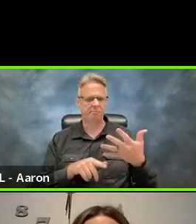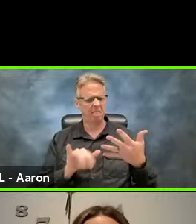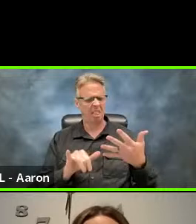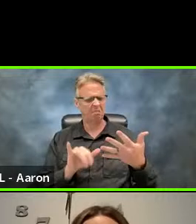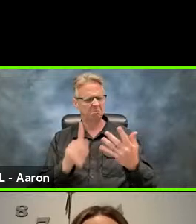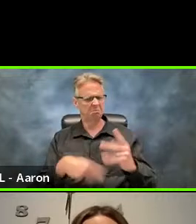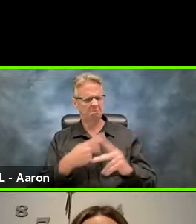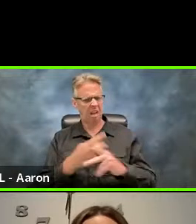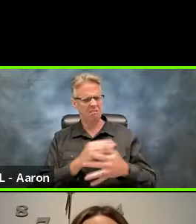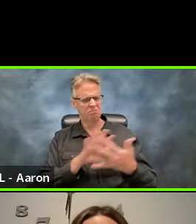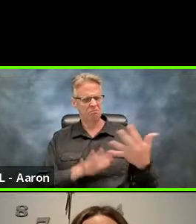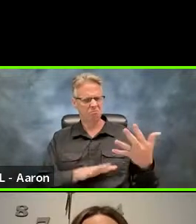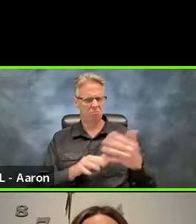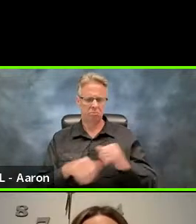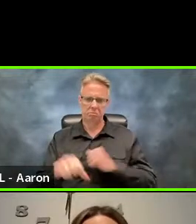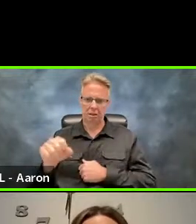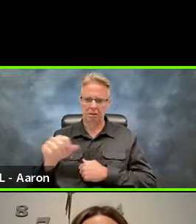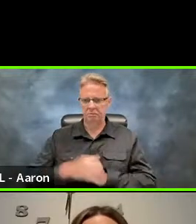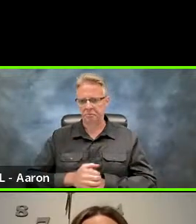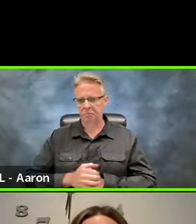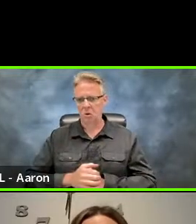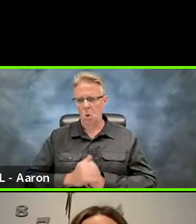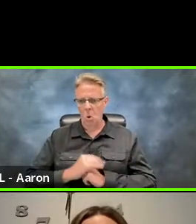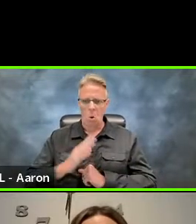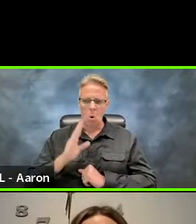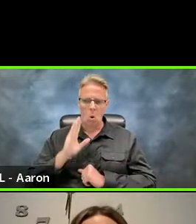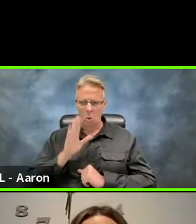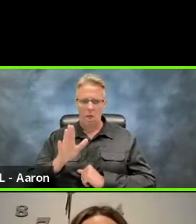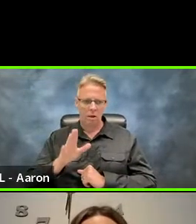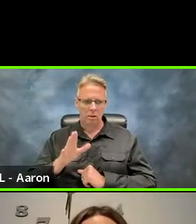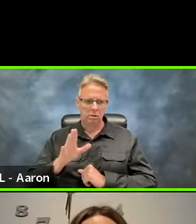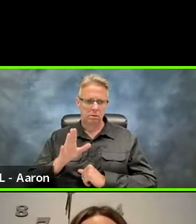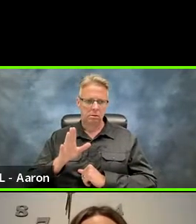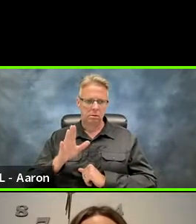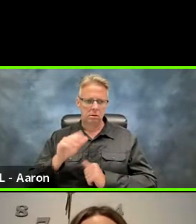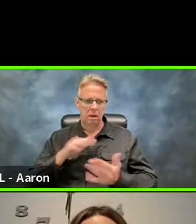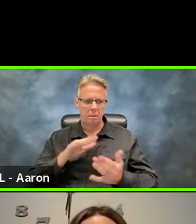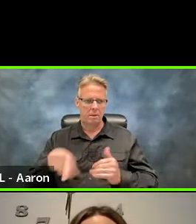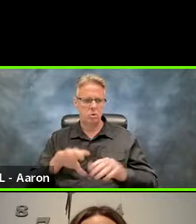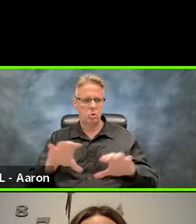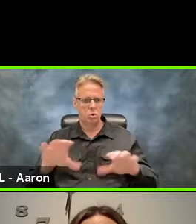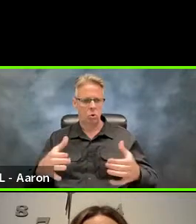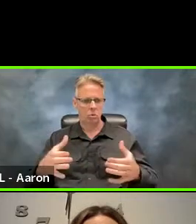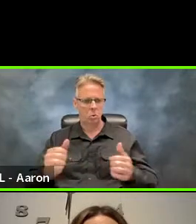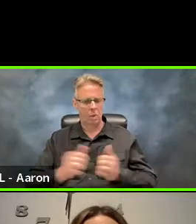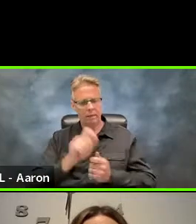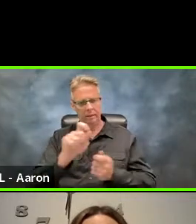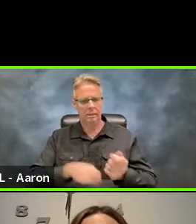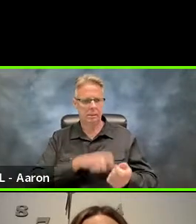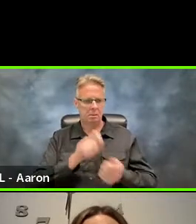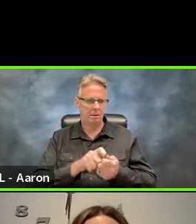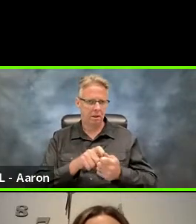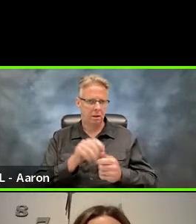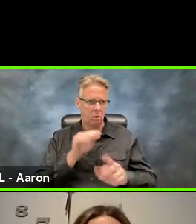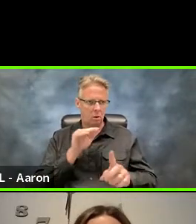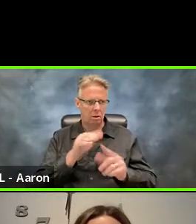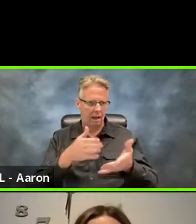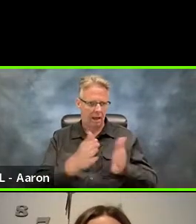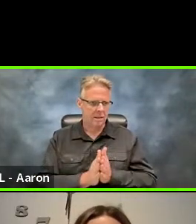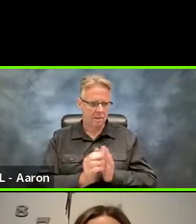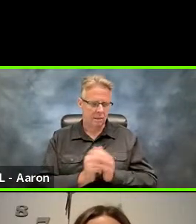those types of groups. So yes, and we will come to this group when we're with a specific ask, but